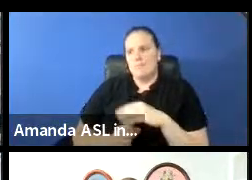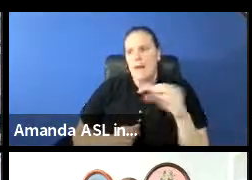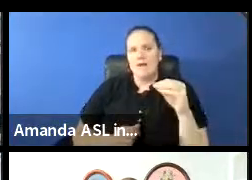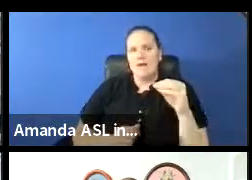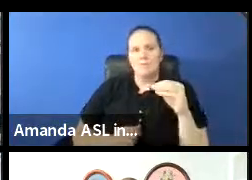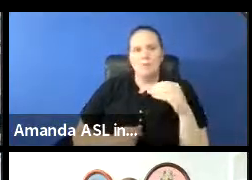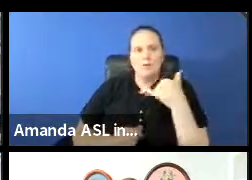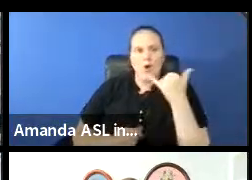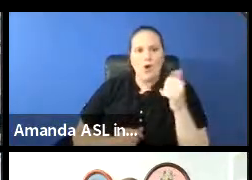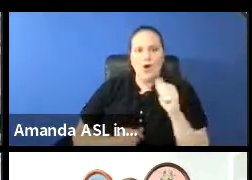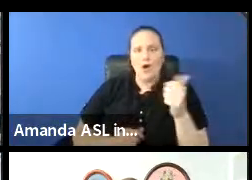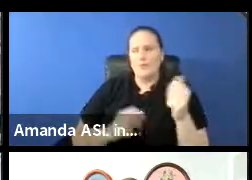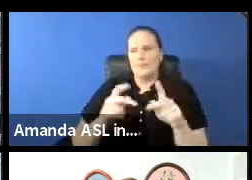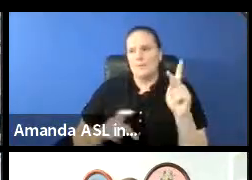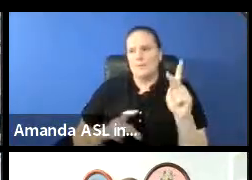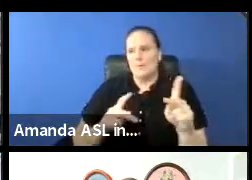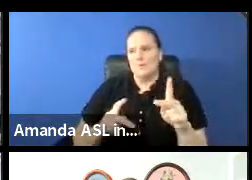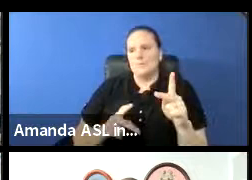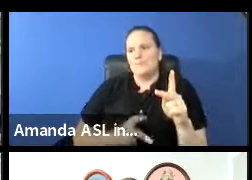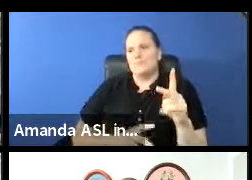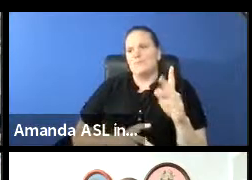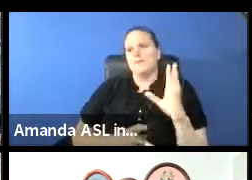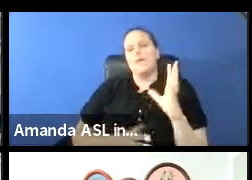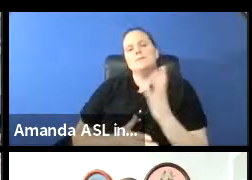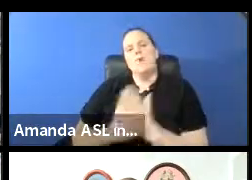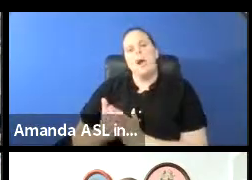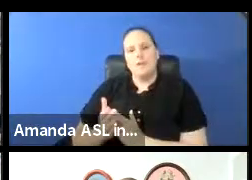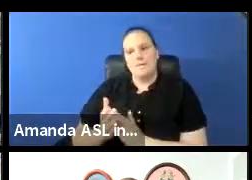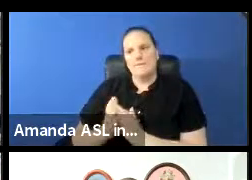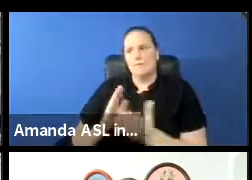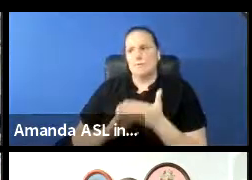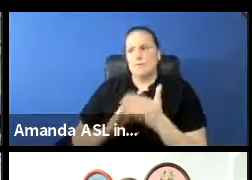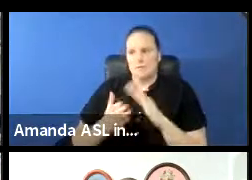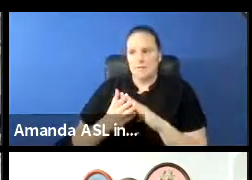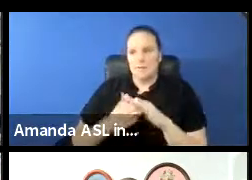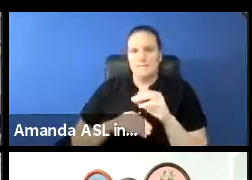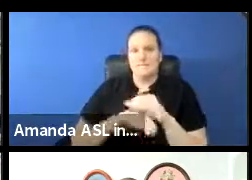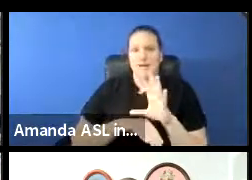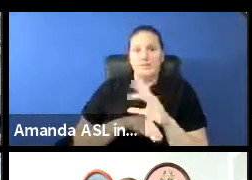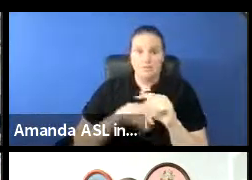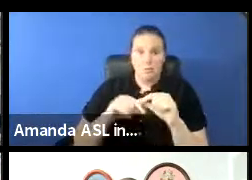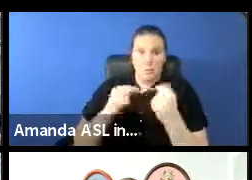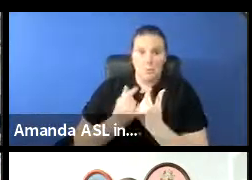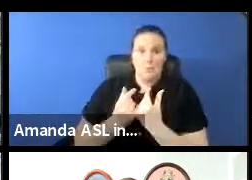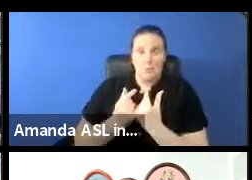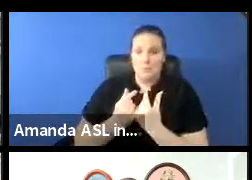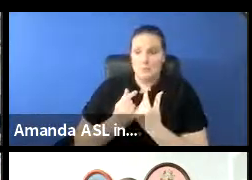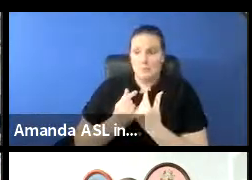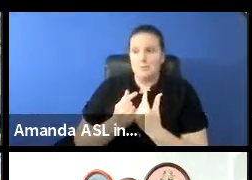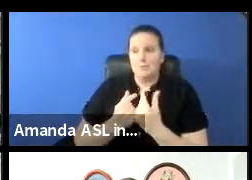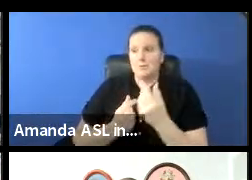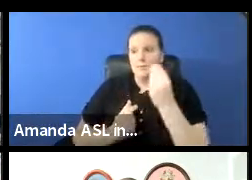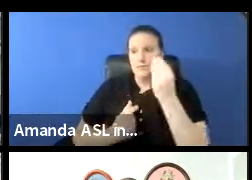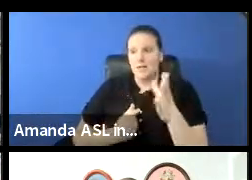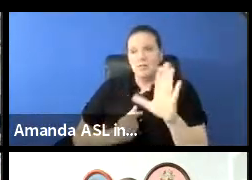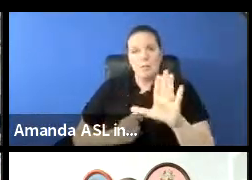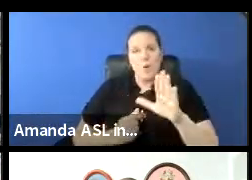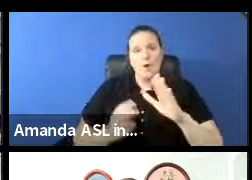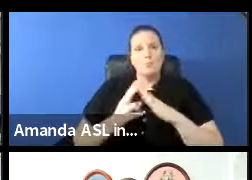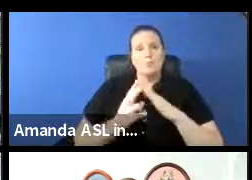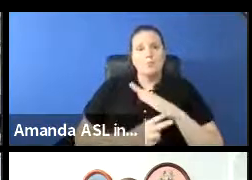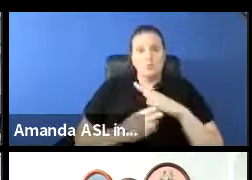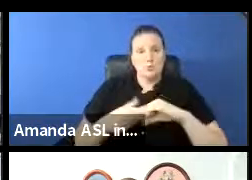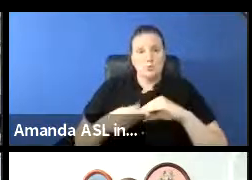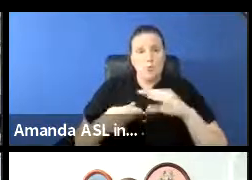calling on others as part of the community advisory group to tell your bridge story.